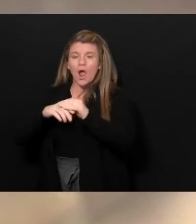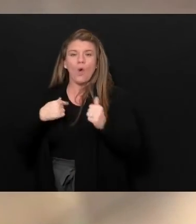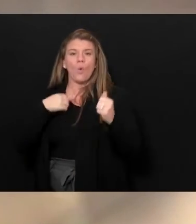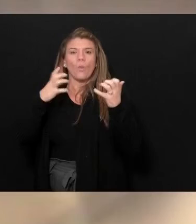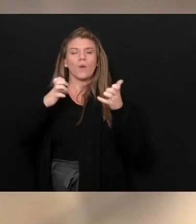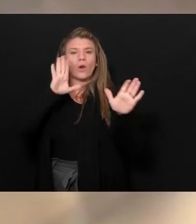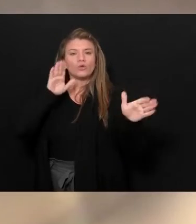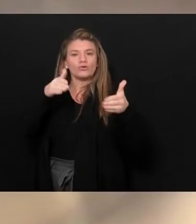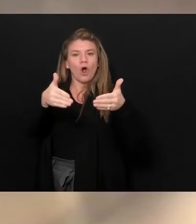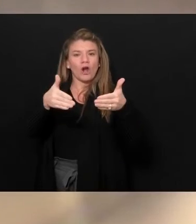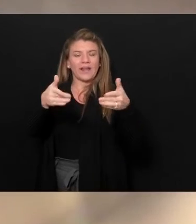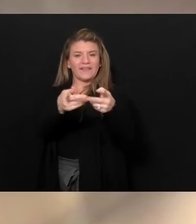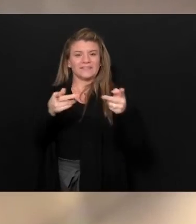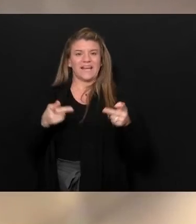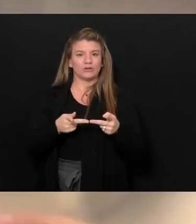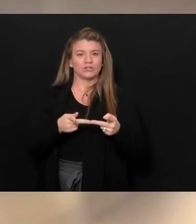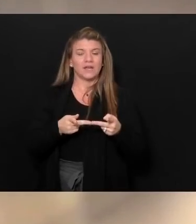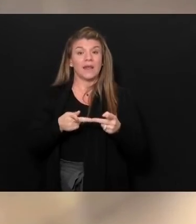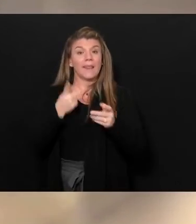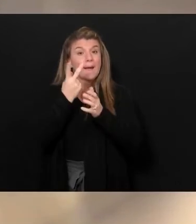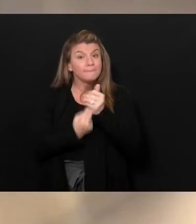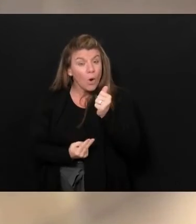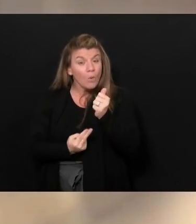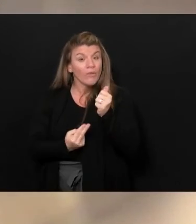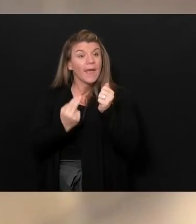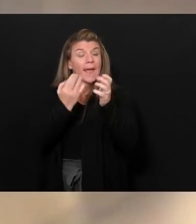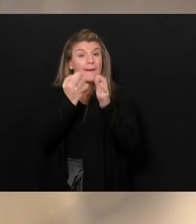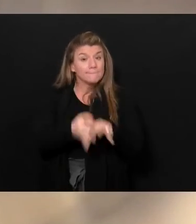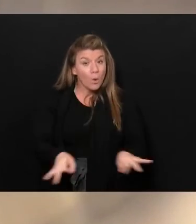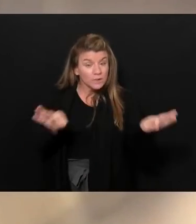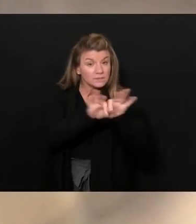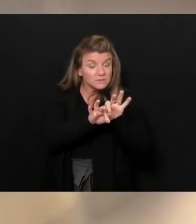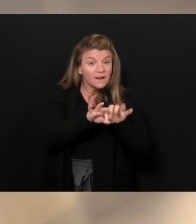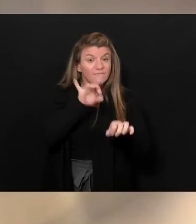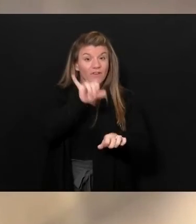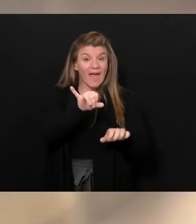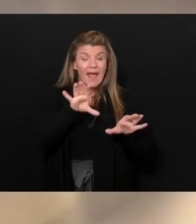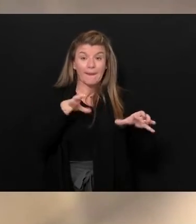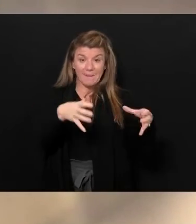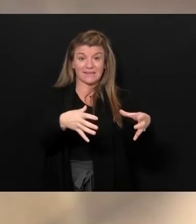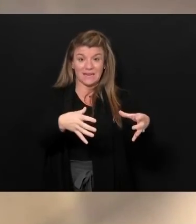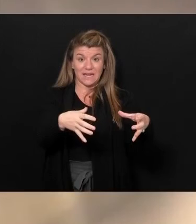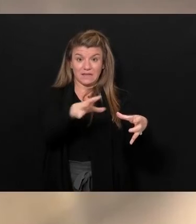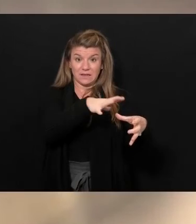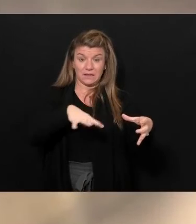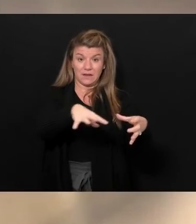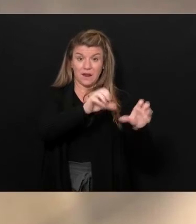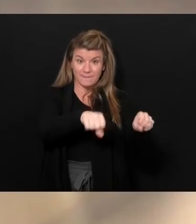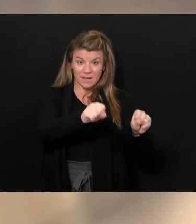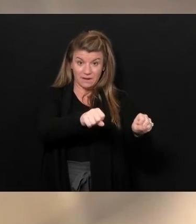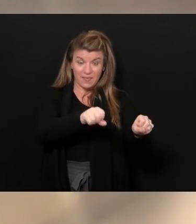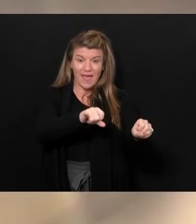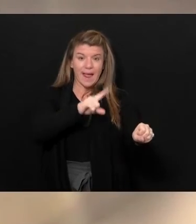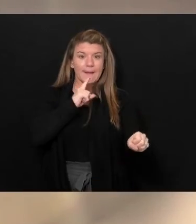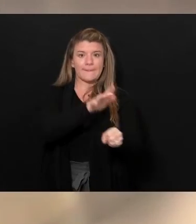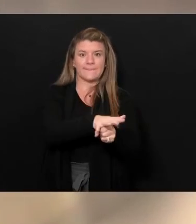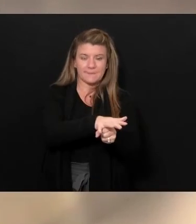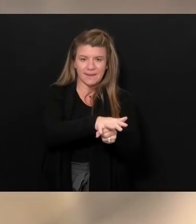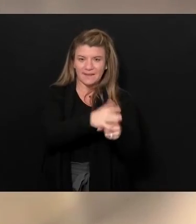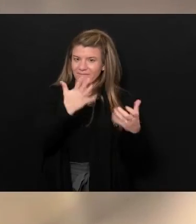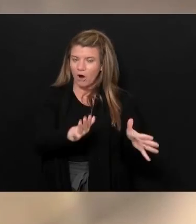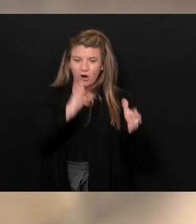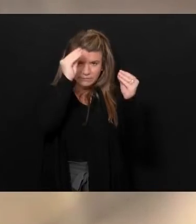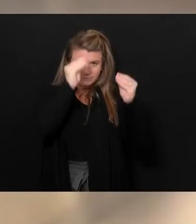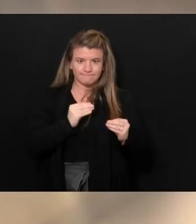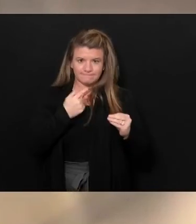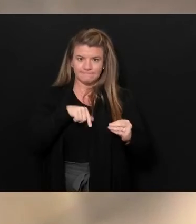the sectors that are both important for that capacity commitment that the governor has instructed